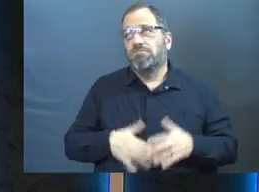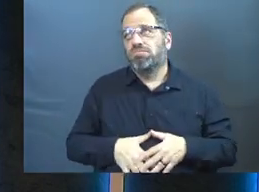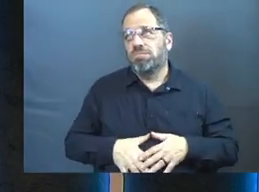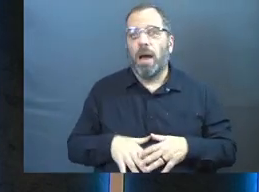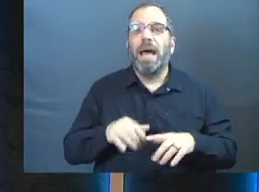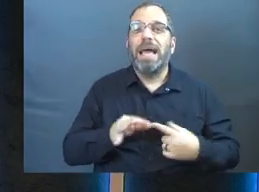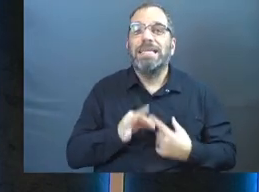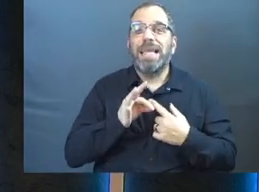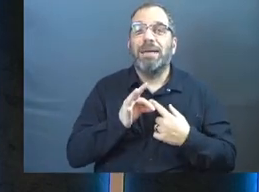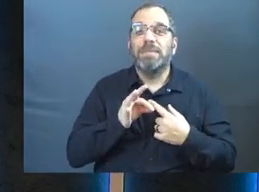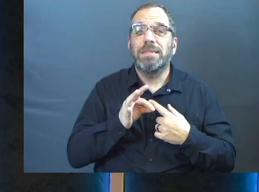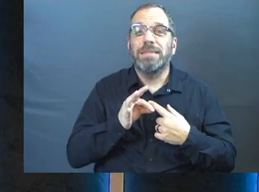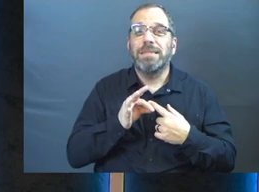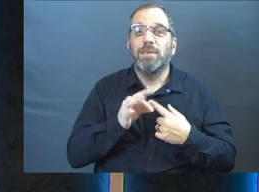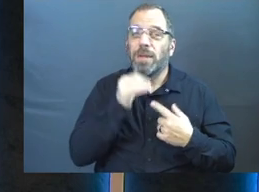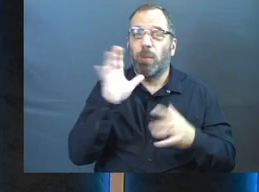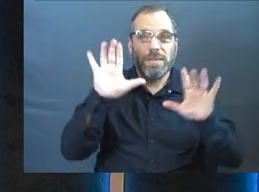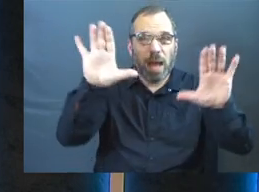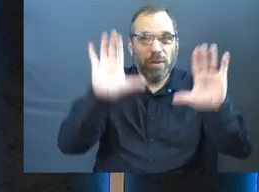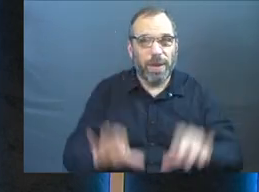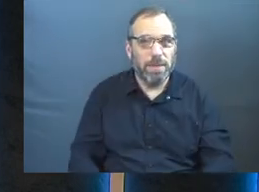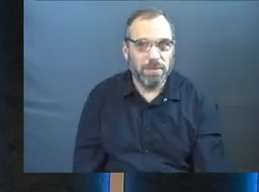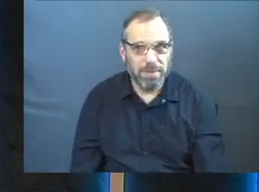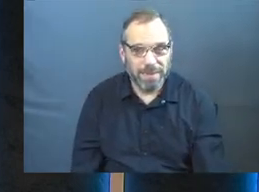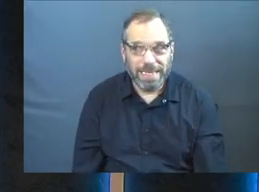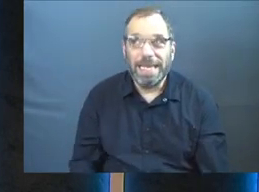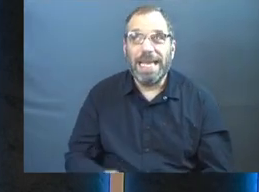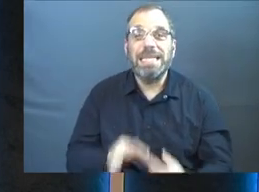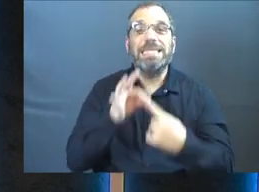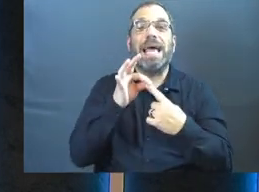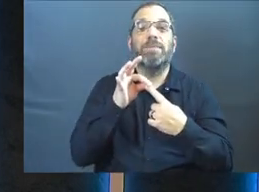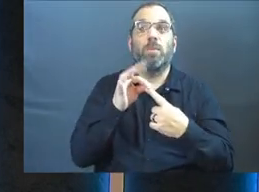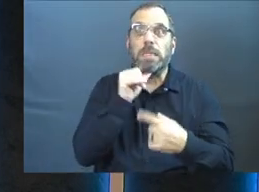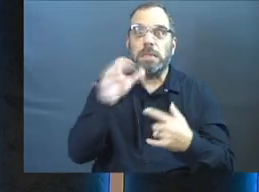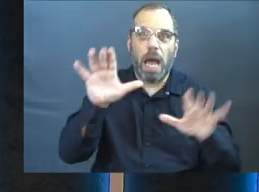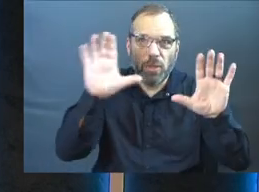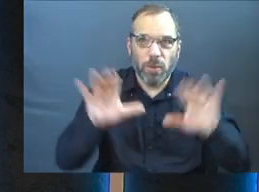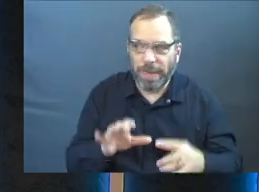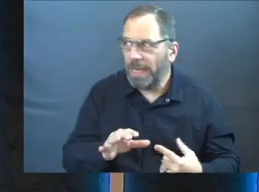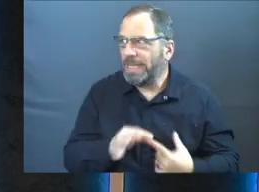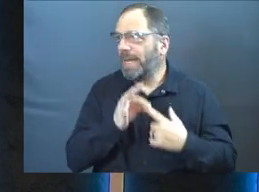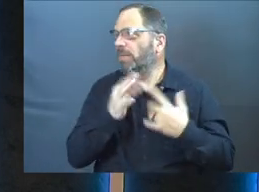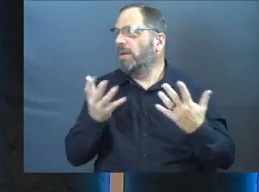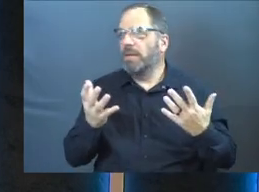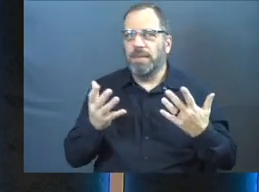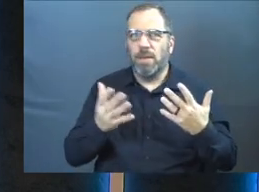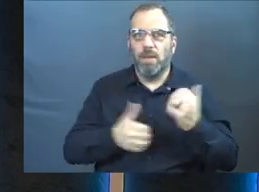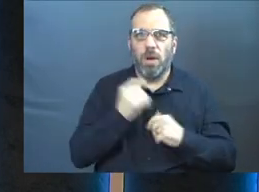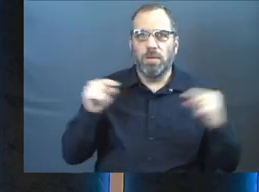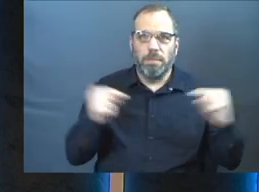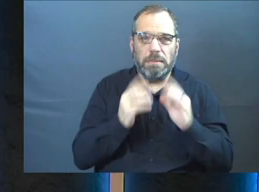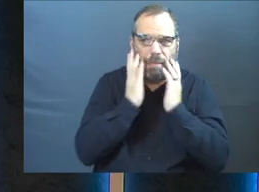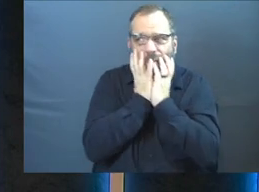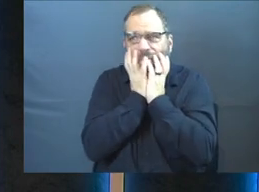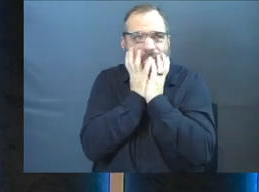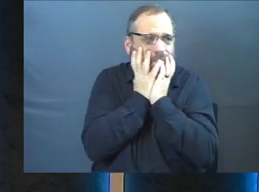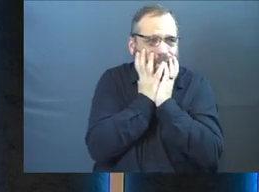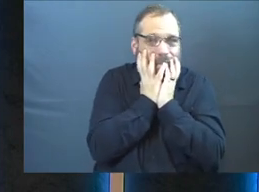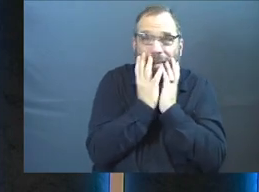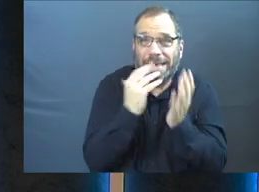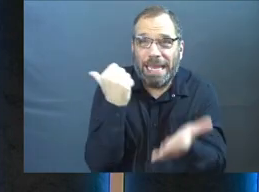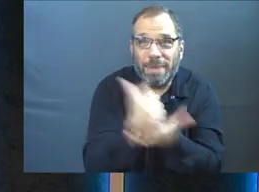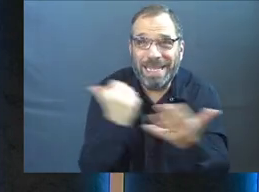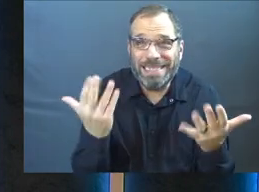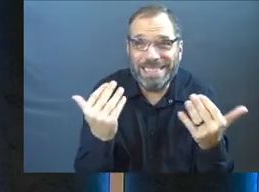life, except when it wasn't great. Except when it isn't great. Except when it's like the most painful thing ever. Can I get